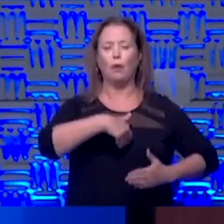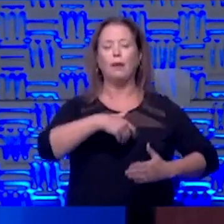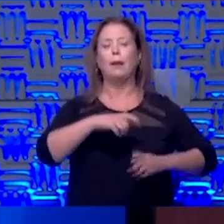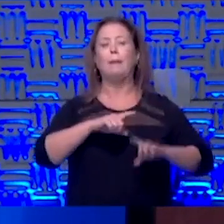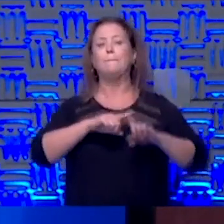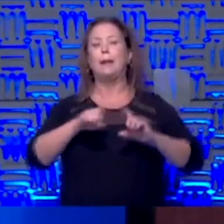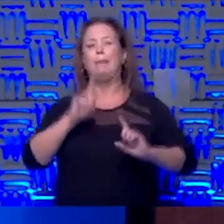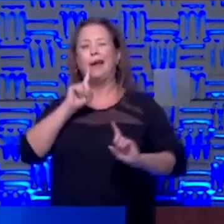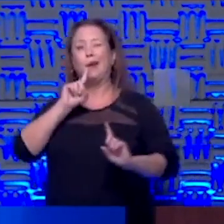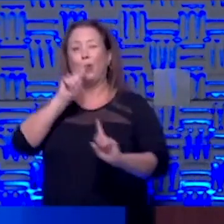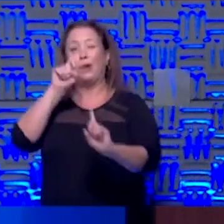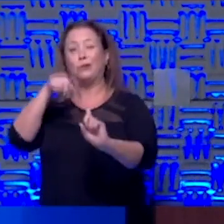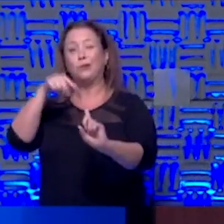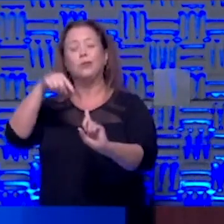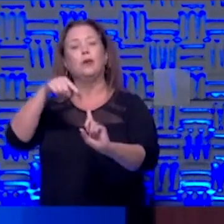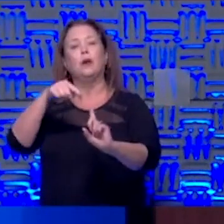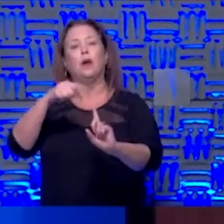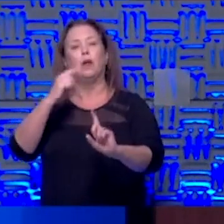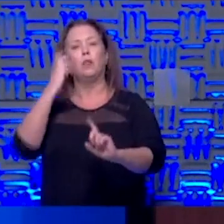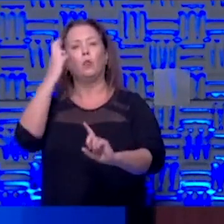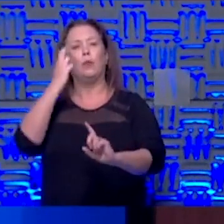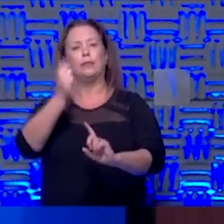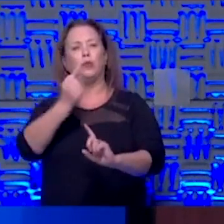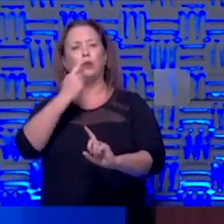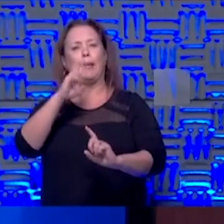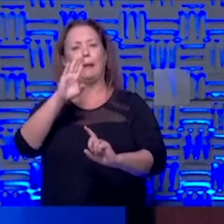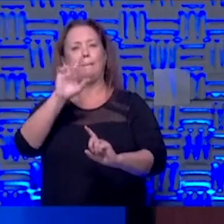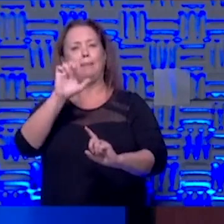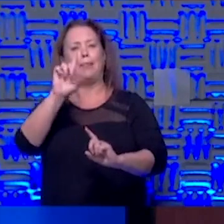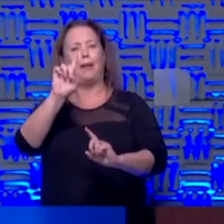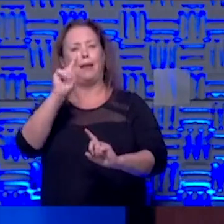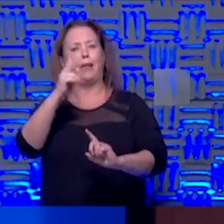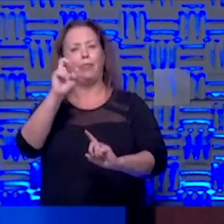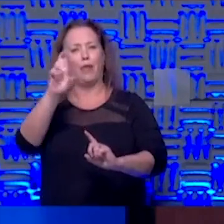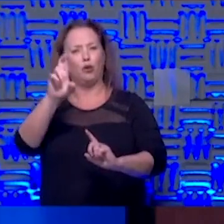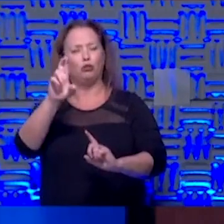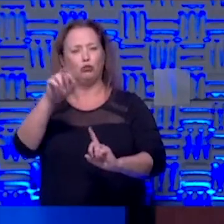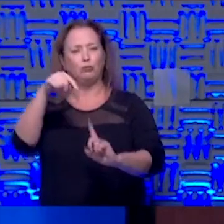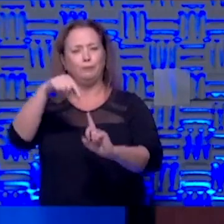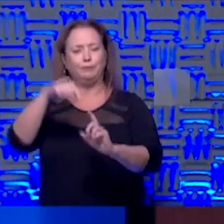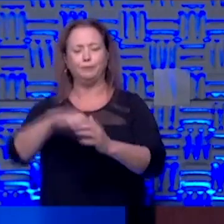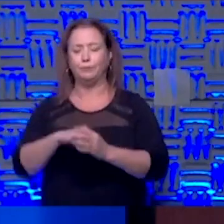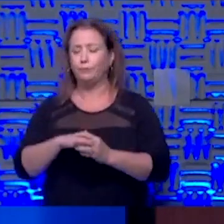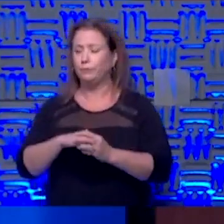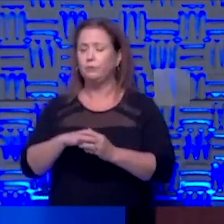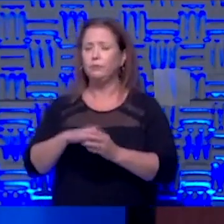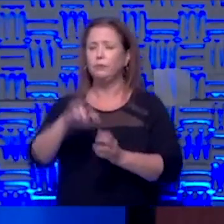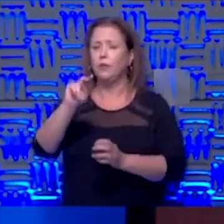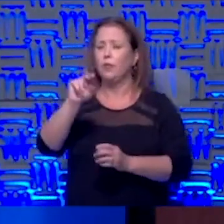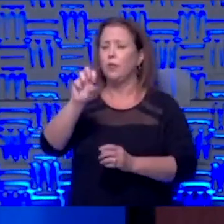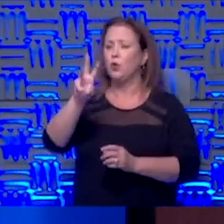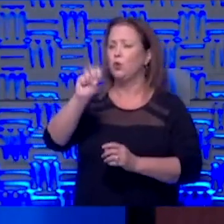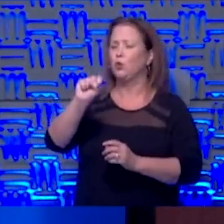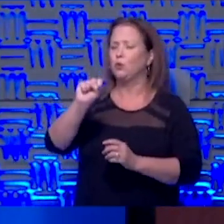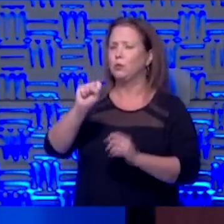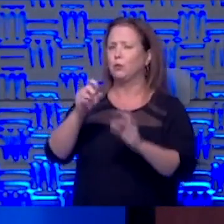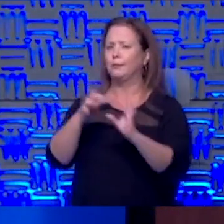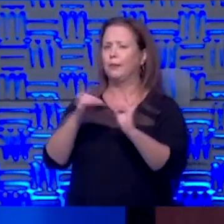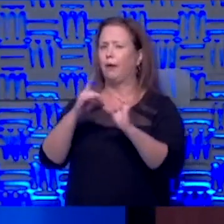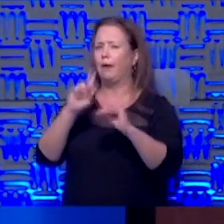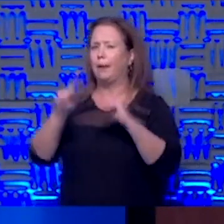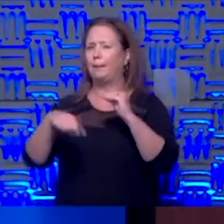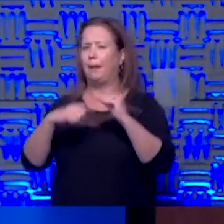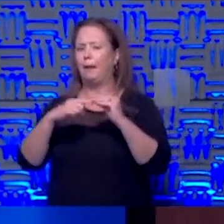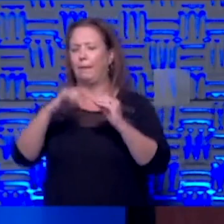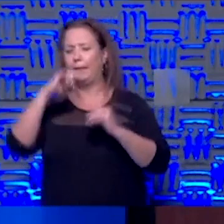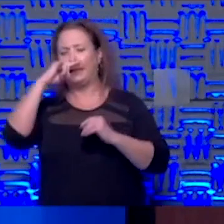be on blood thinner? Yeah, I would agree. And we have a few people that are asking about the new studies that are being talked about in the news